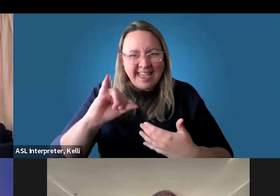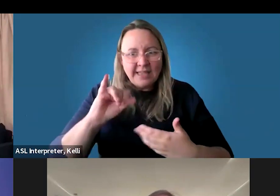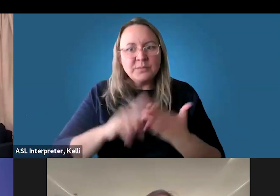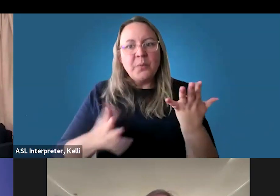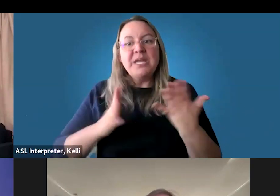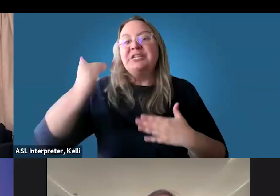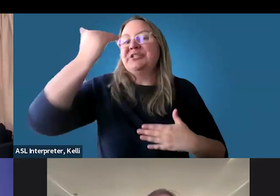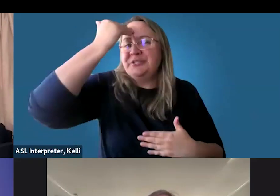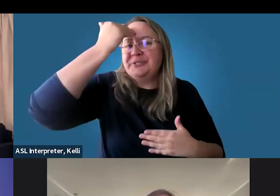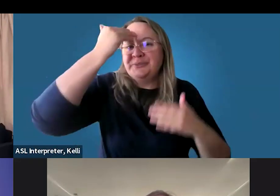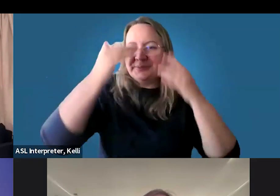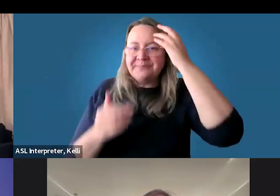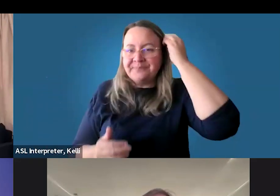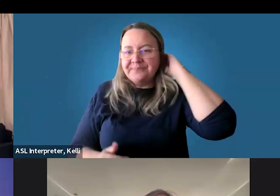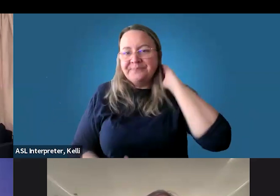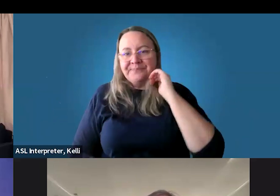knew.